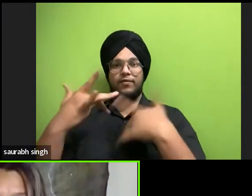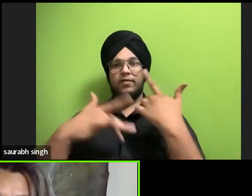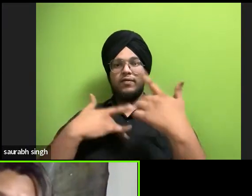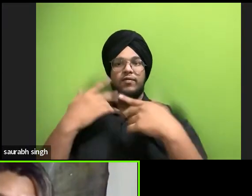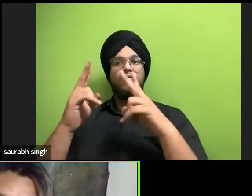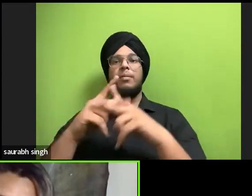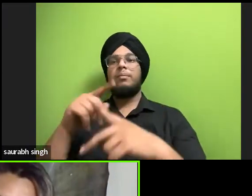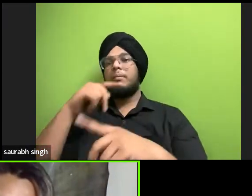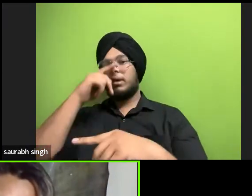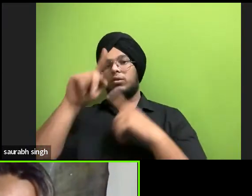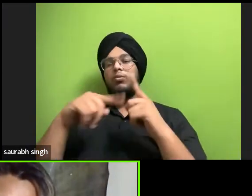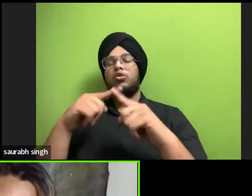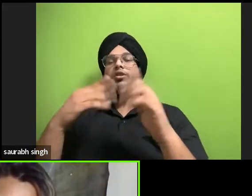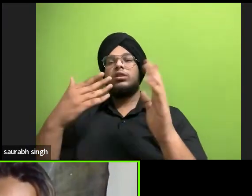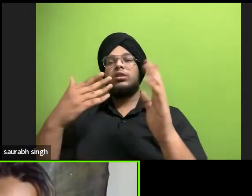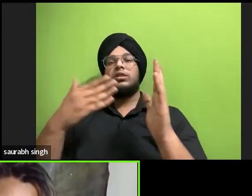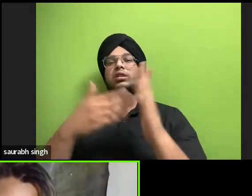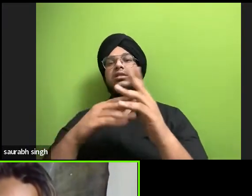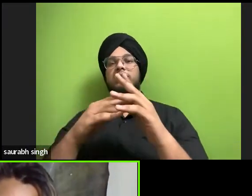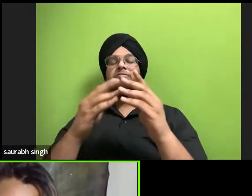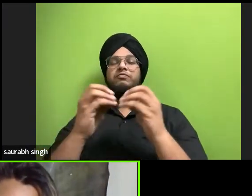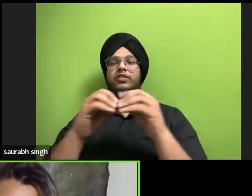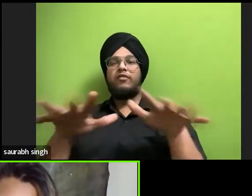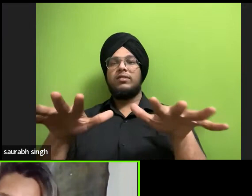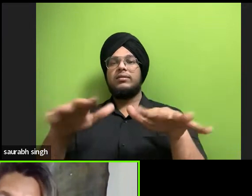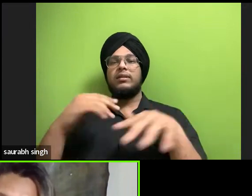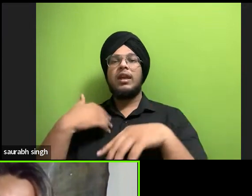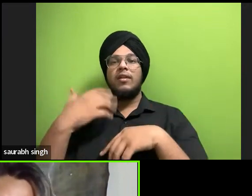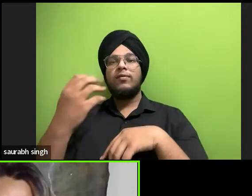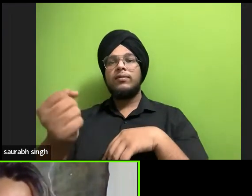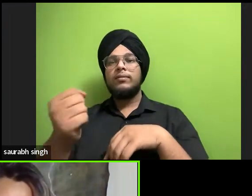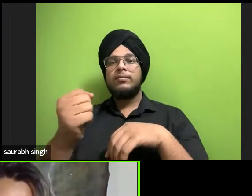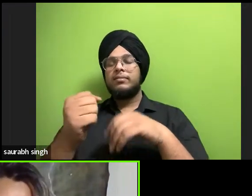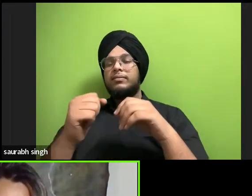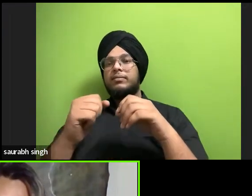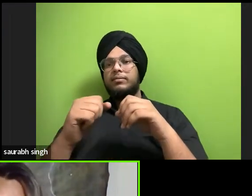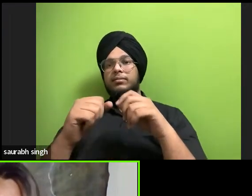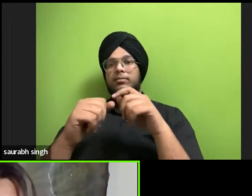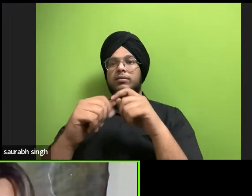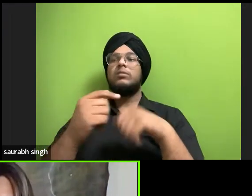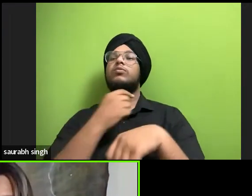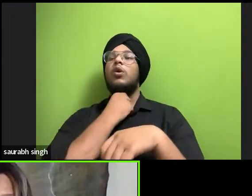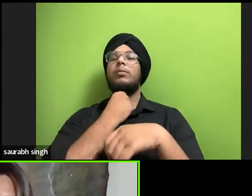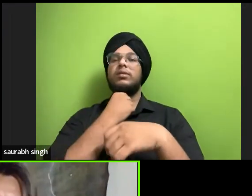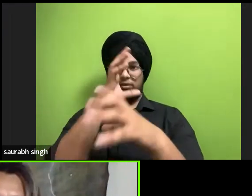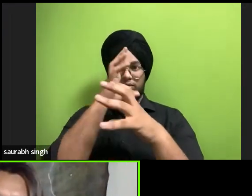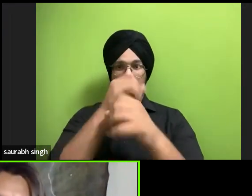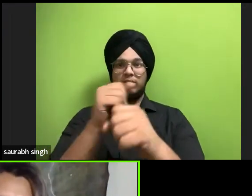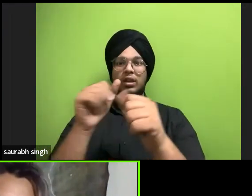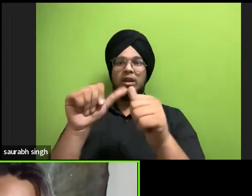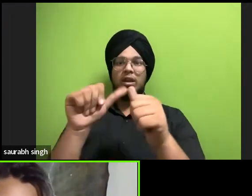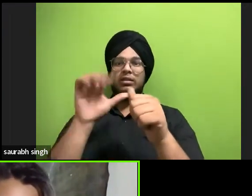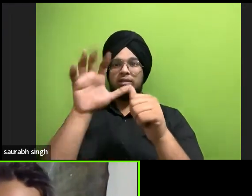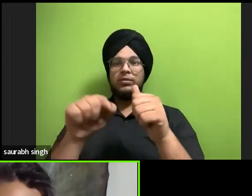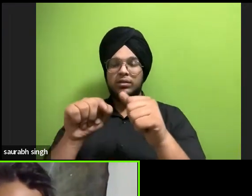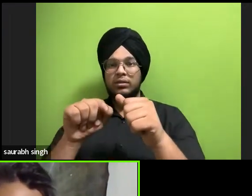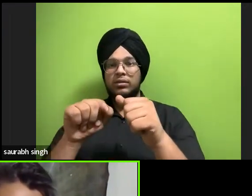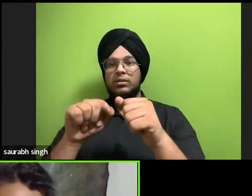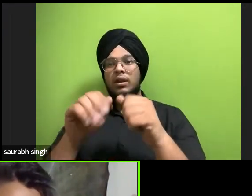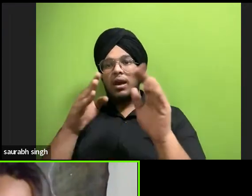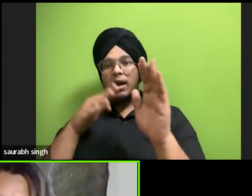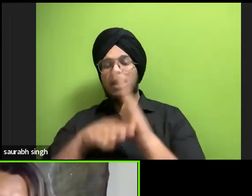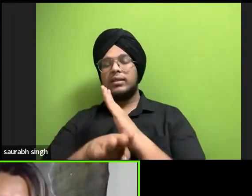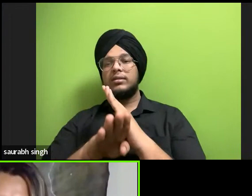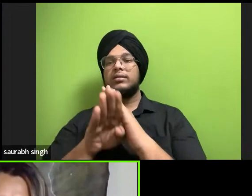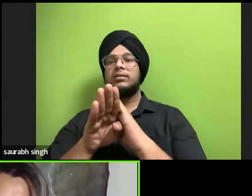very proud of that diversity. We are also extremely committed to accessibility in terms